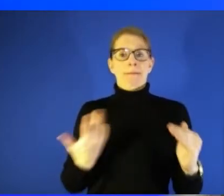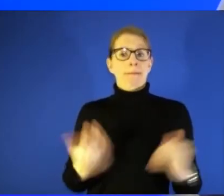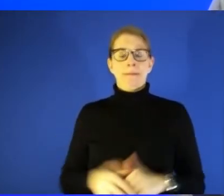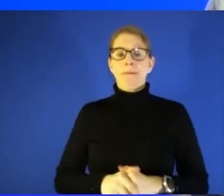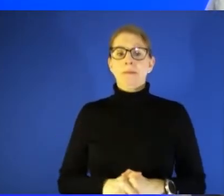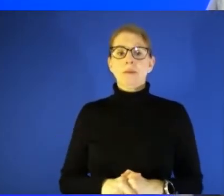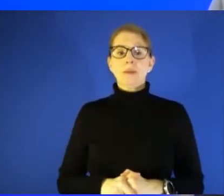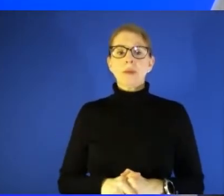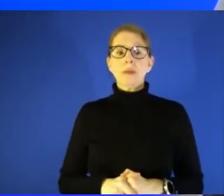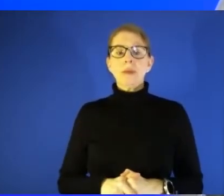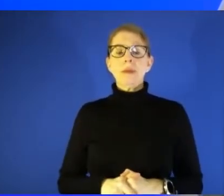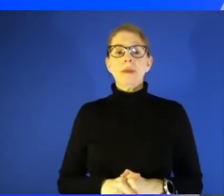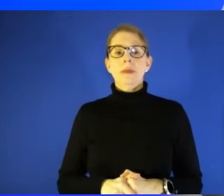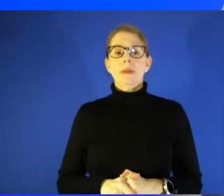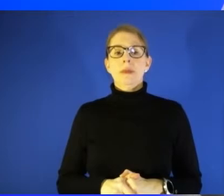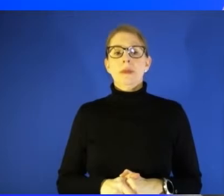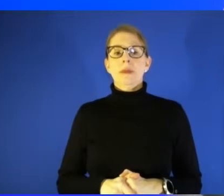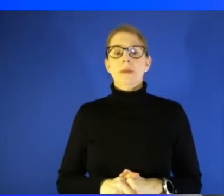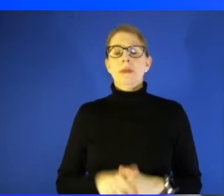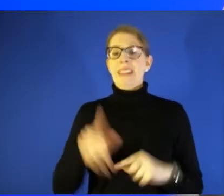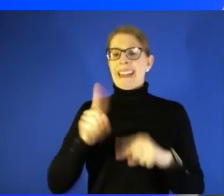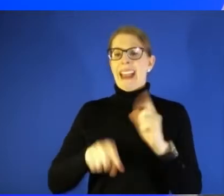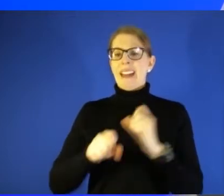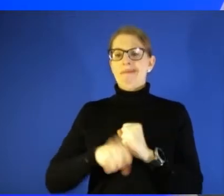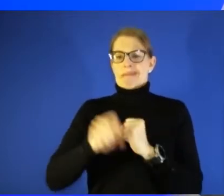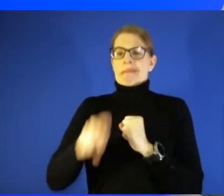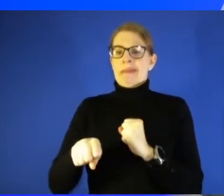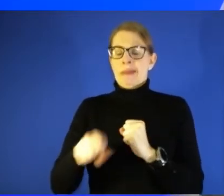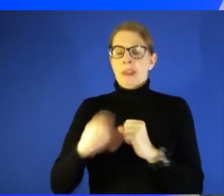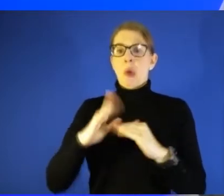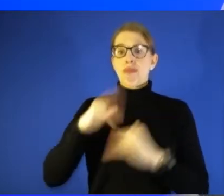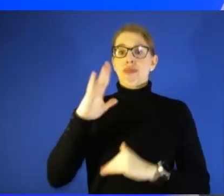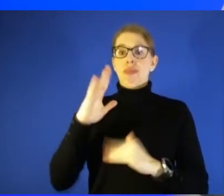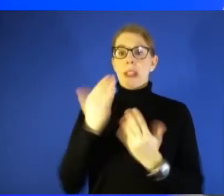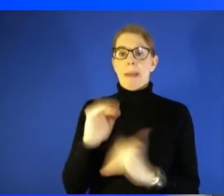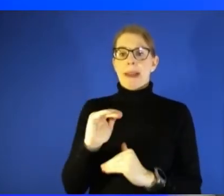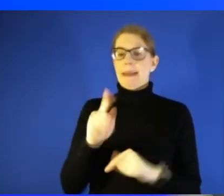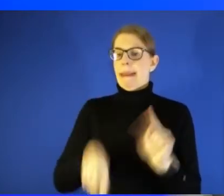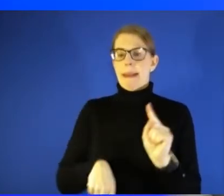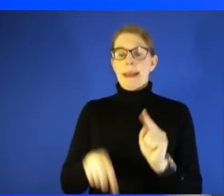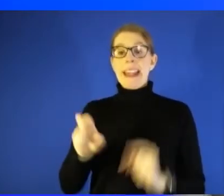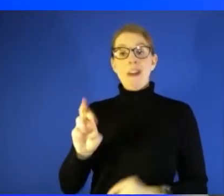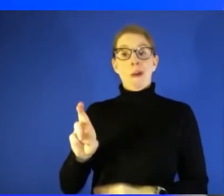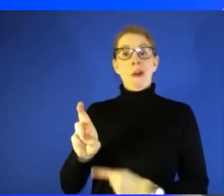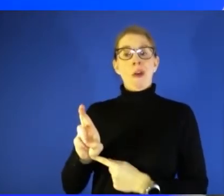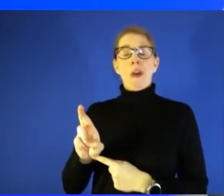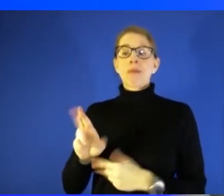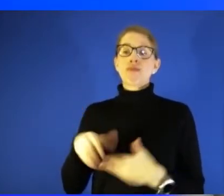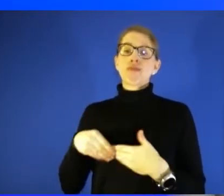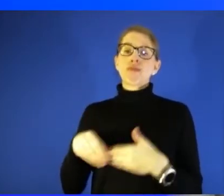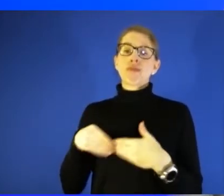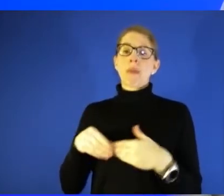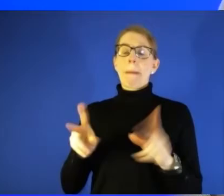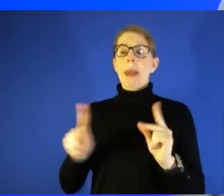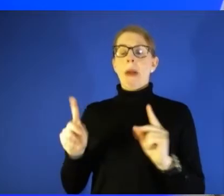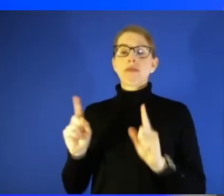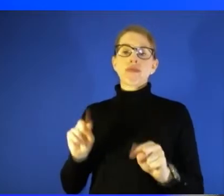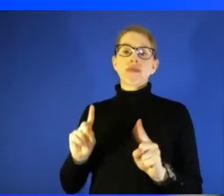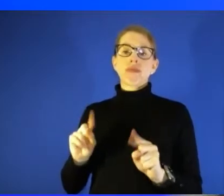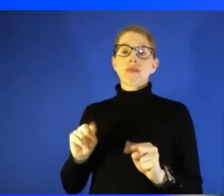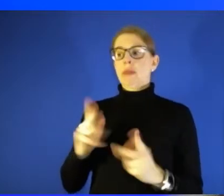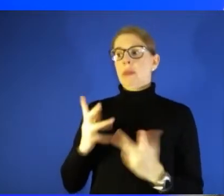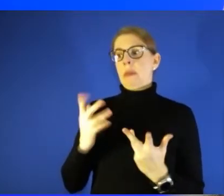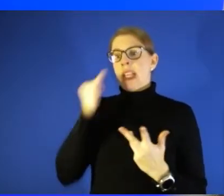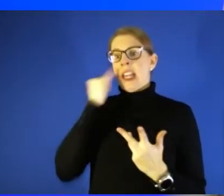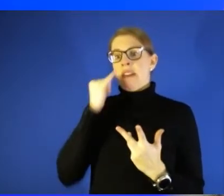kind of exceed that capacity, so to speak, like you can in the ER, where people can keep coming even if there aren't